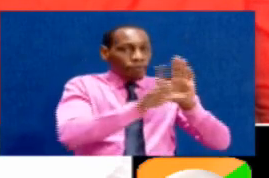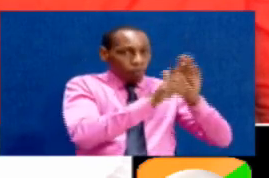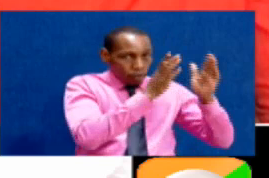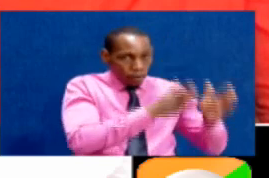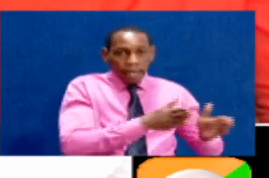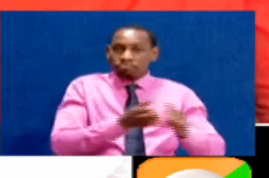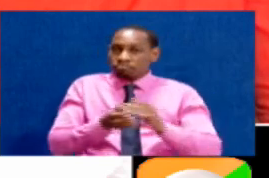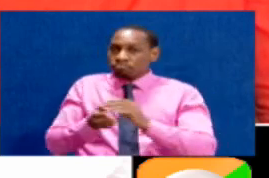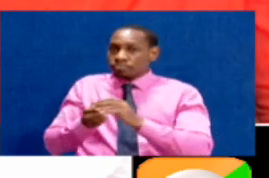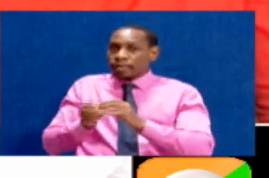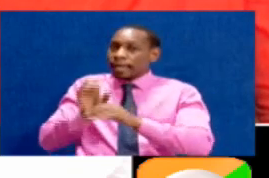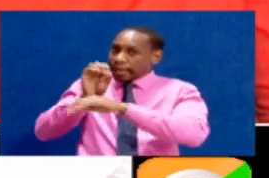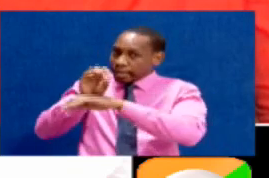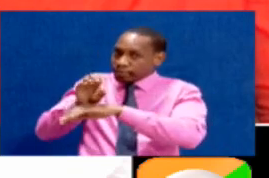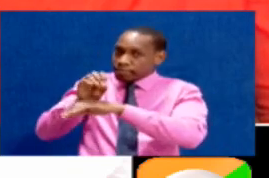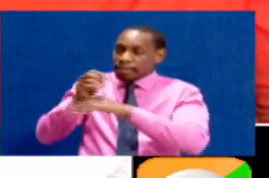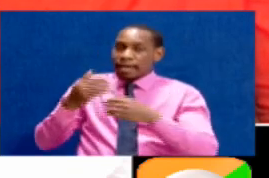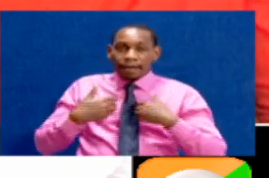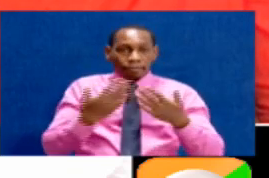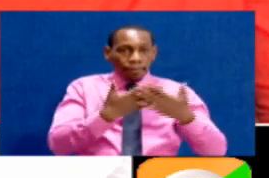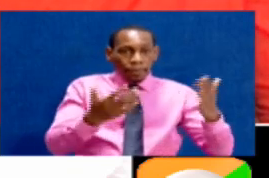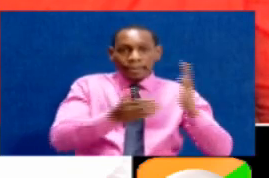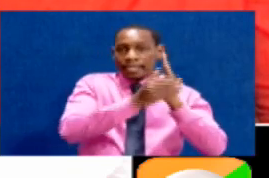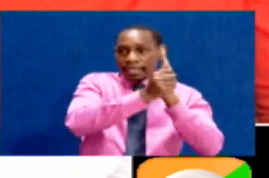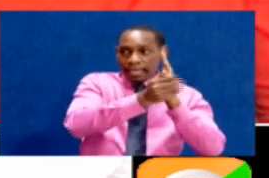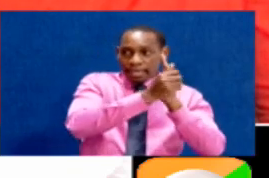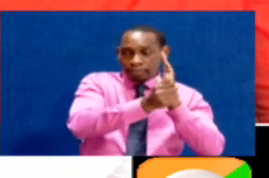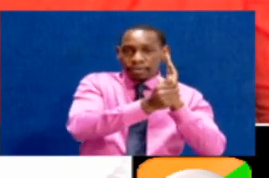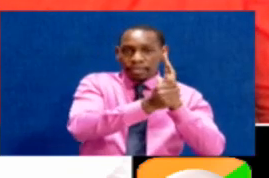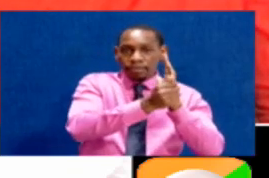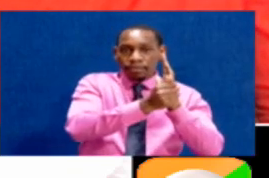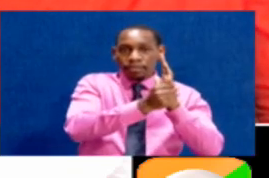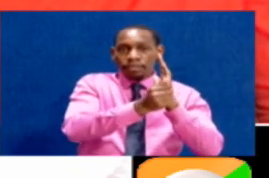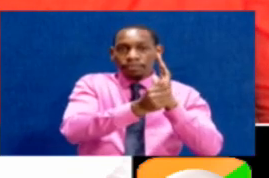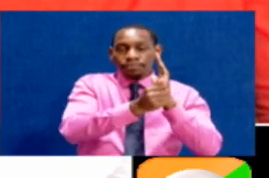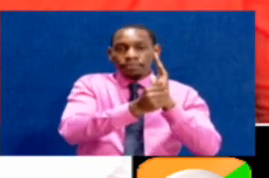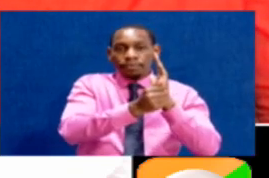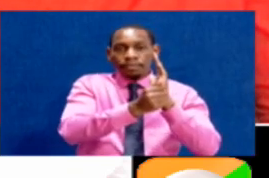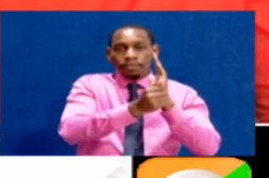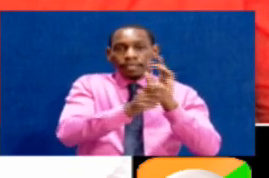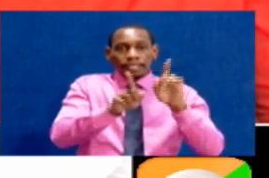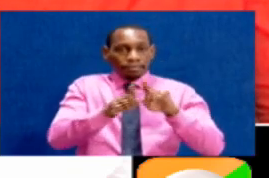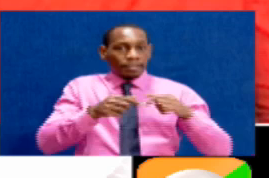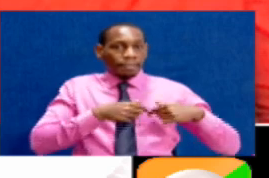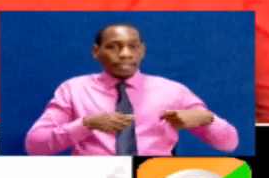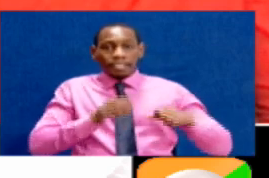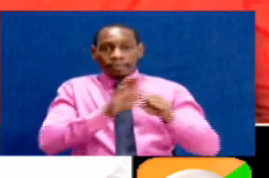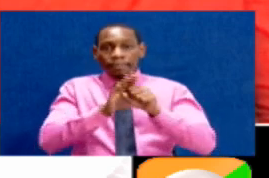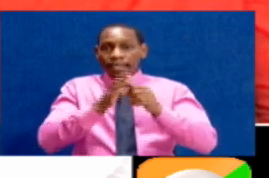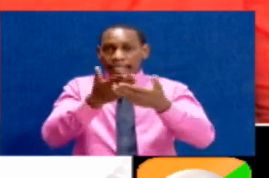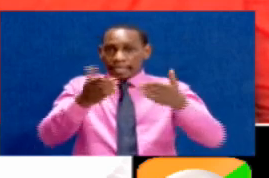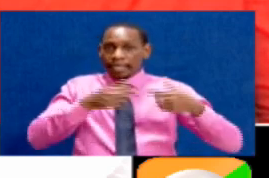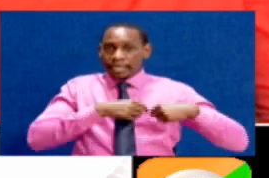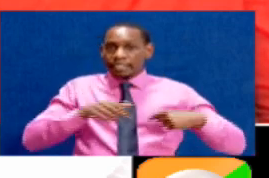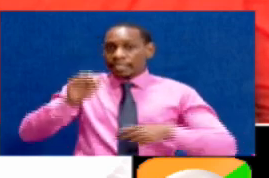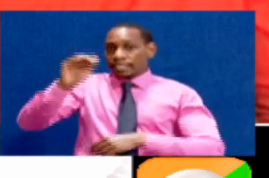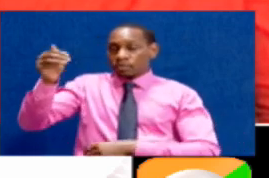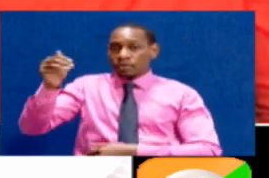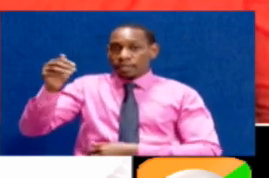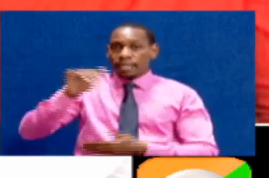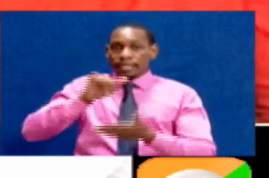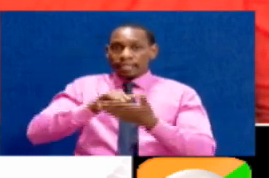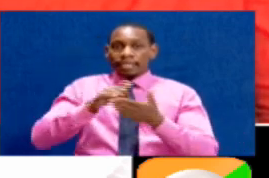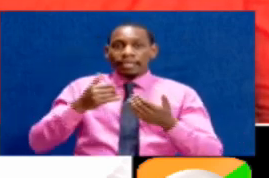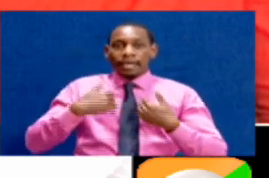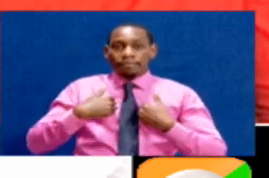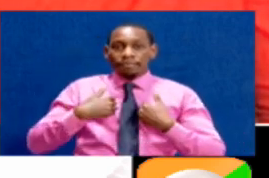advisor, have a property expert or an registered estate agent. There are a lot of agents around town, but get